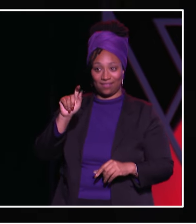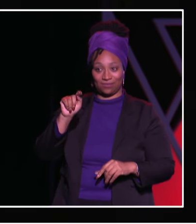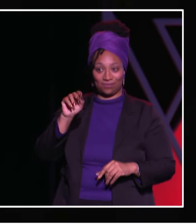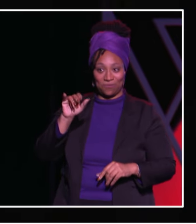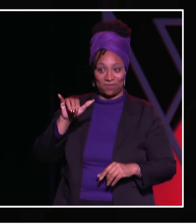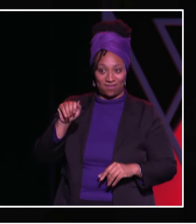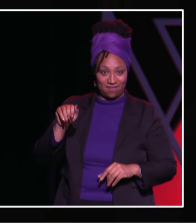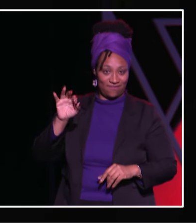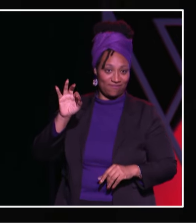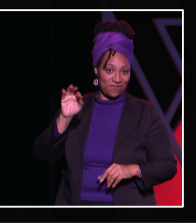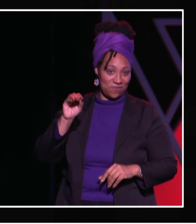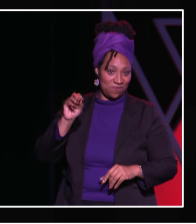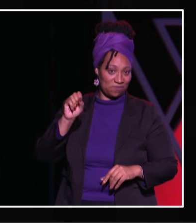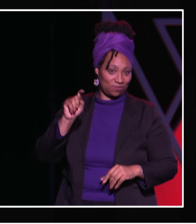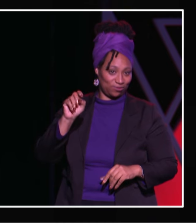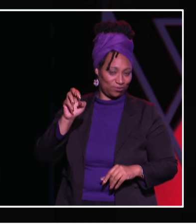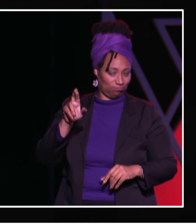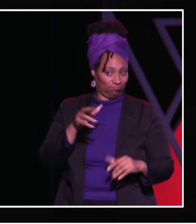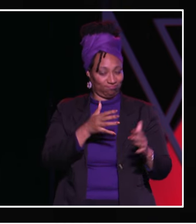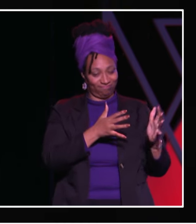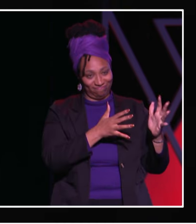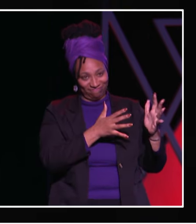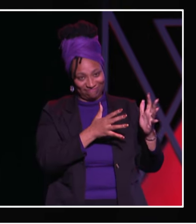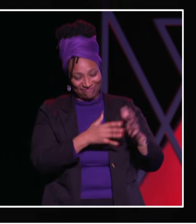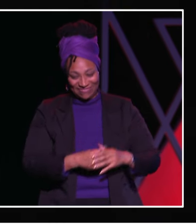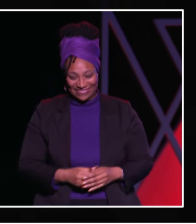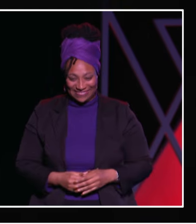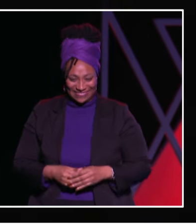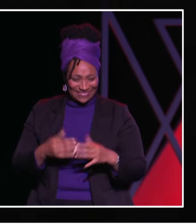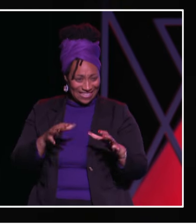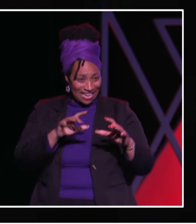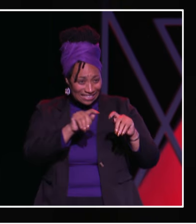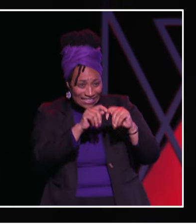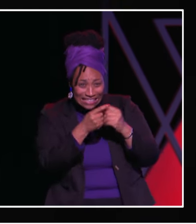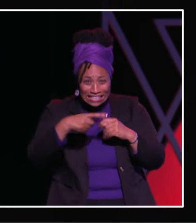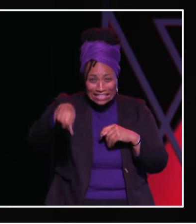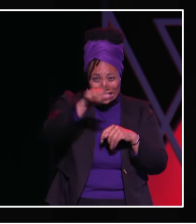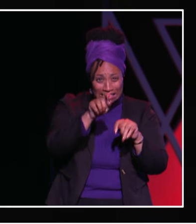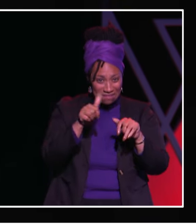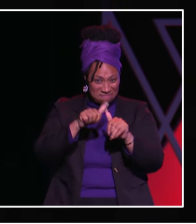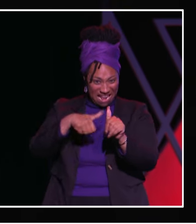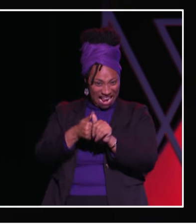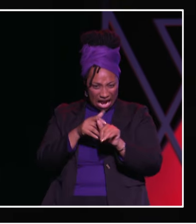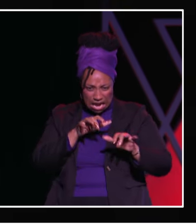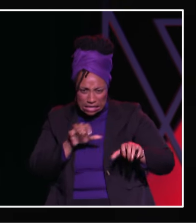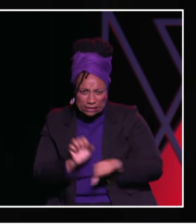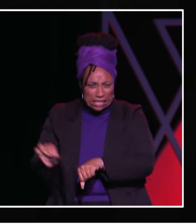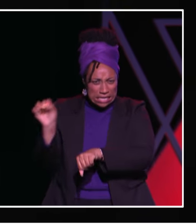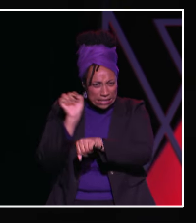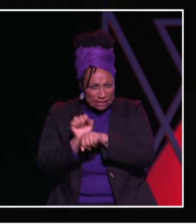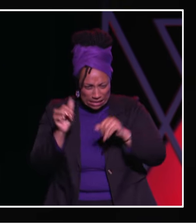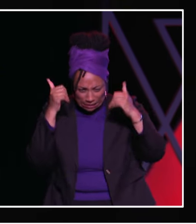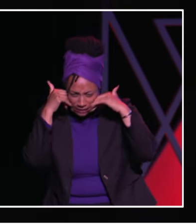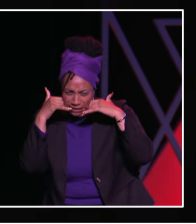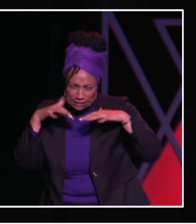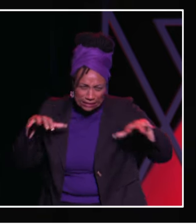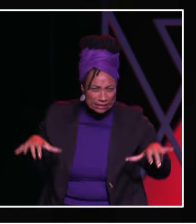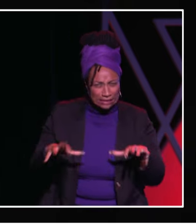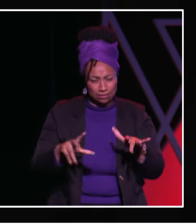This wonderful team works day in and day out to make tonight possible. They